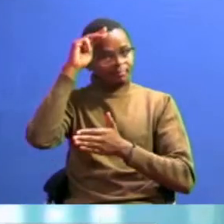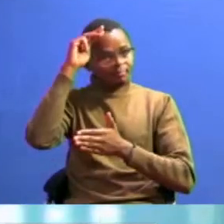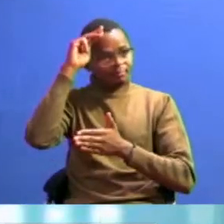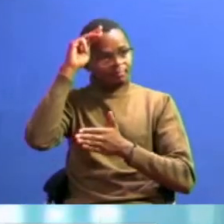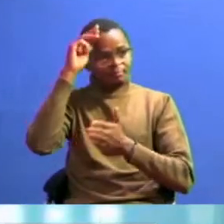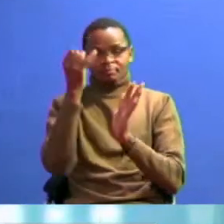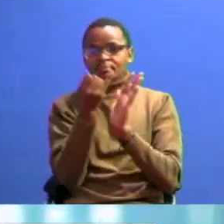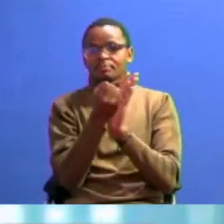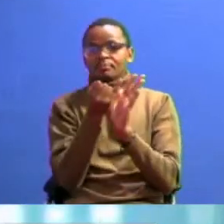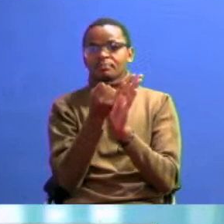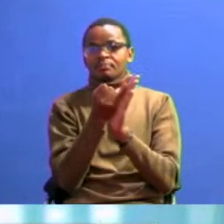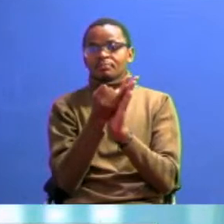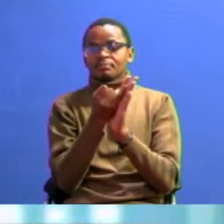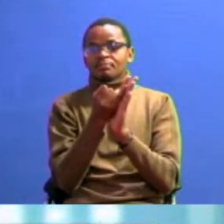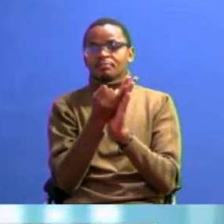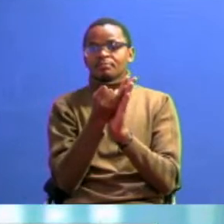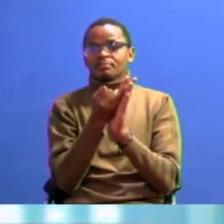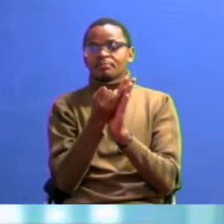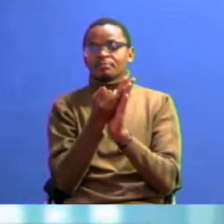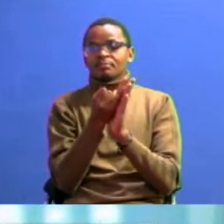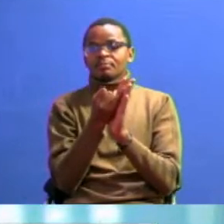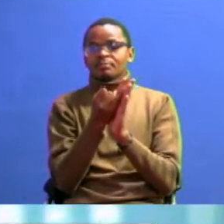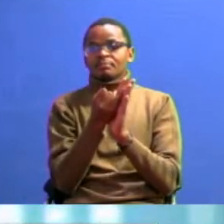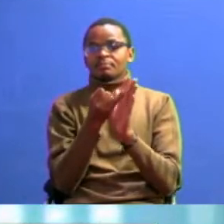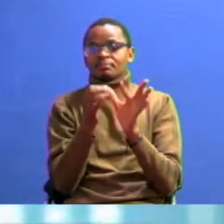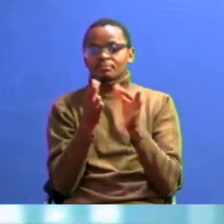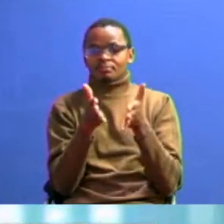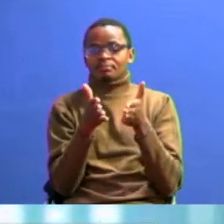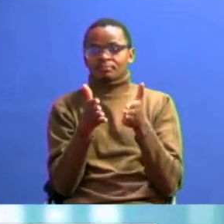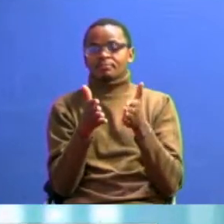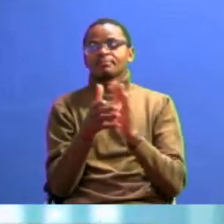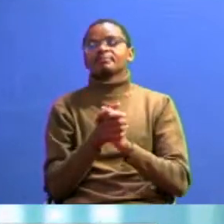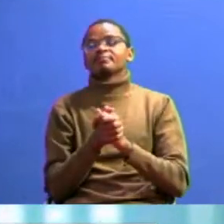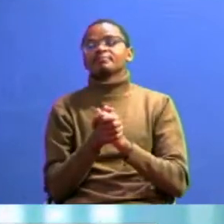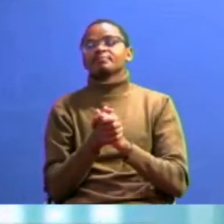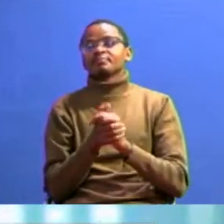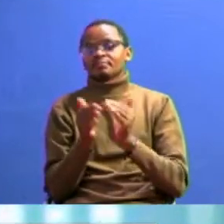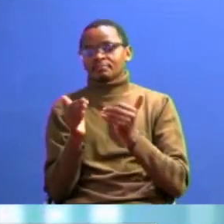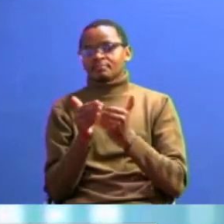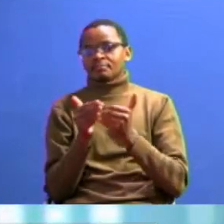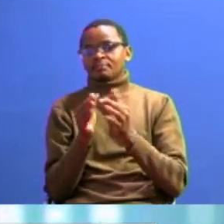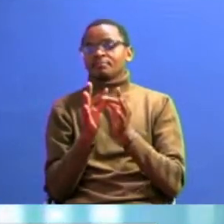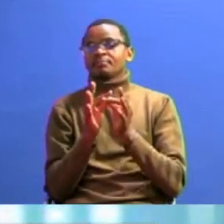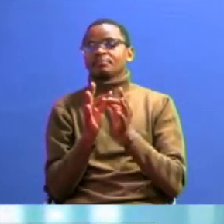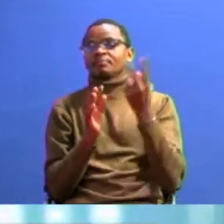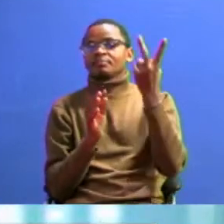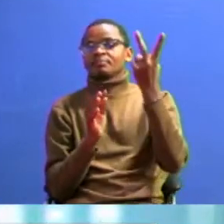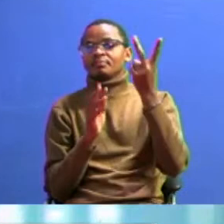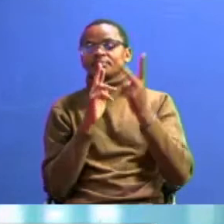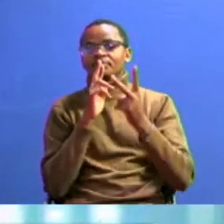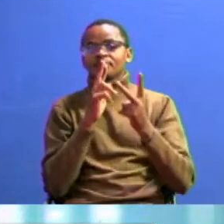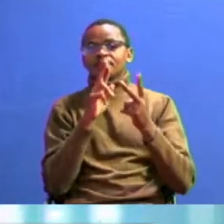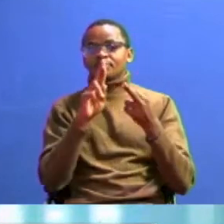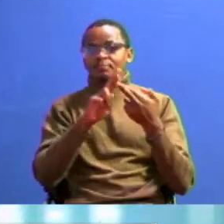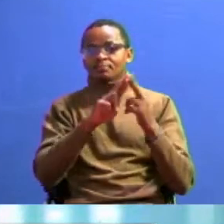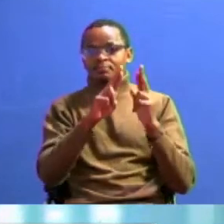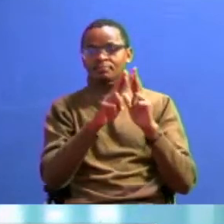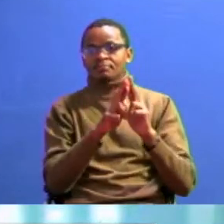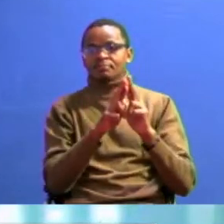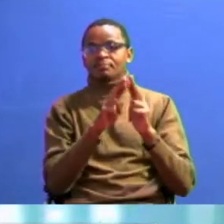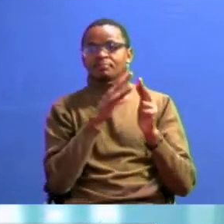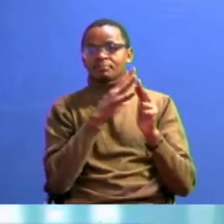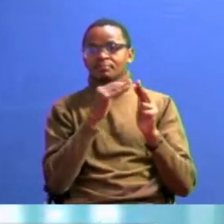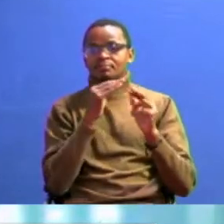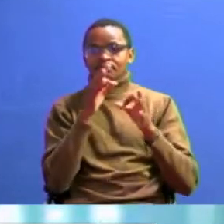illness and substance use disorders actually coexist. They are almost conjoined. They are related. And